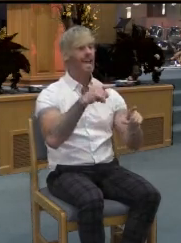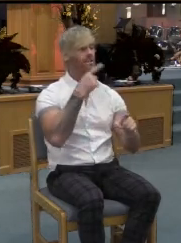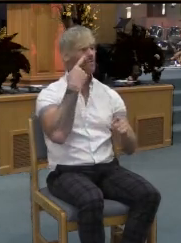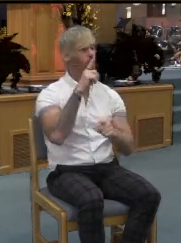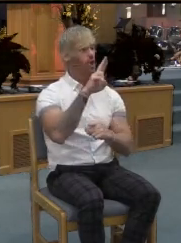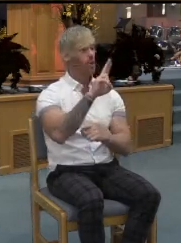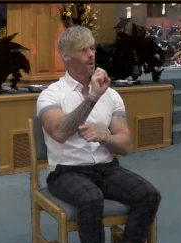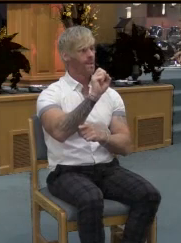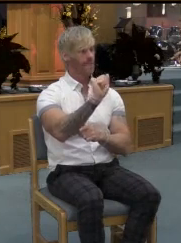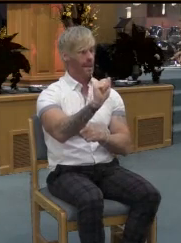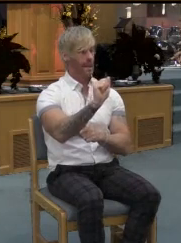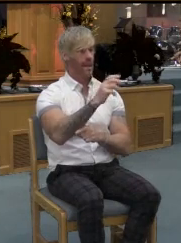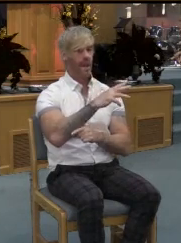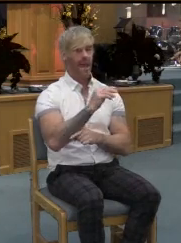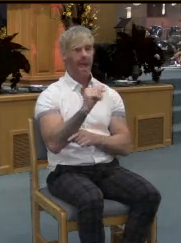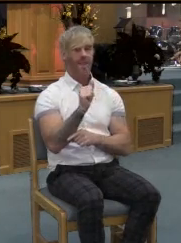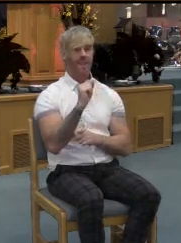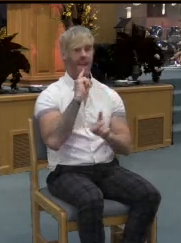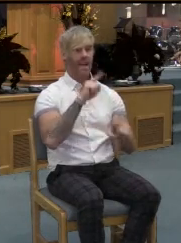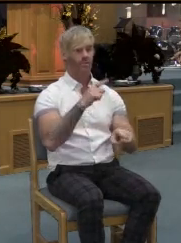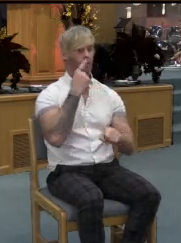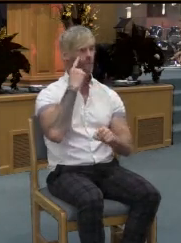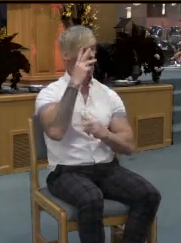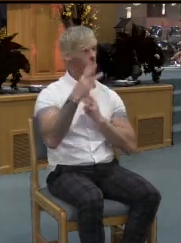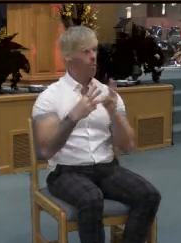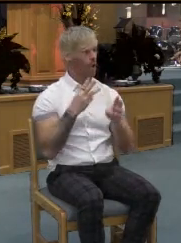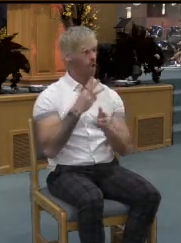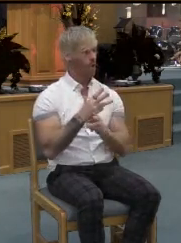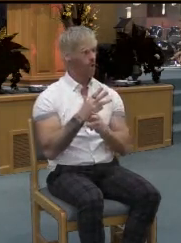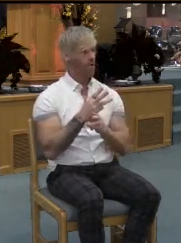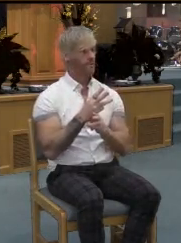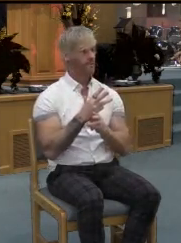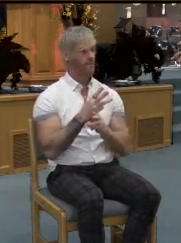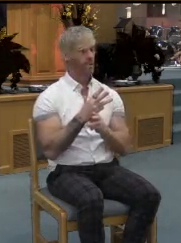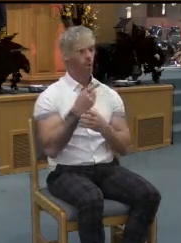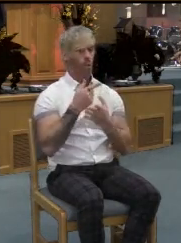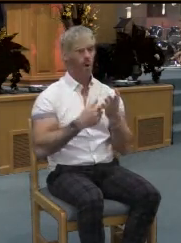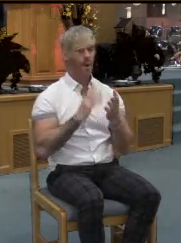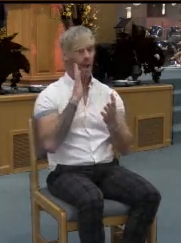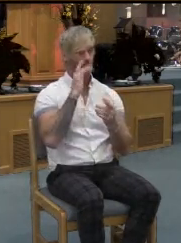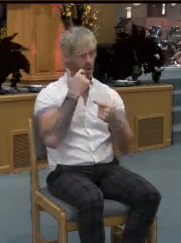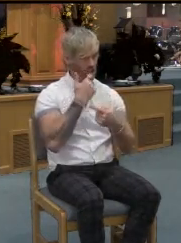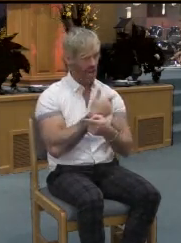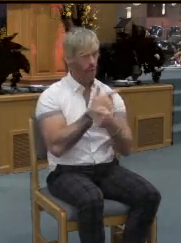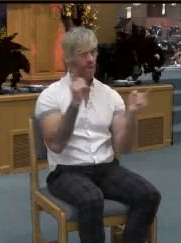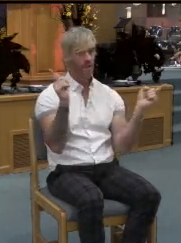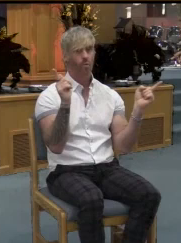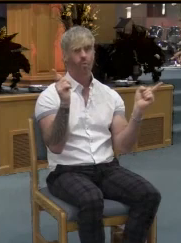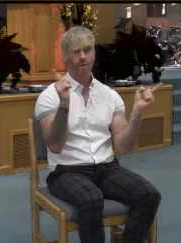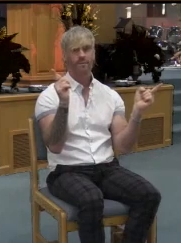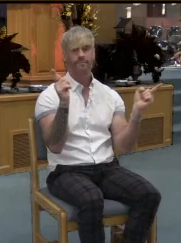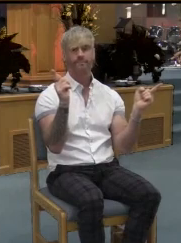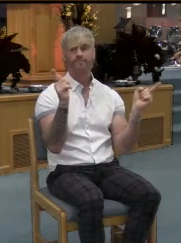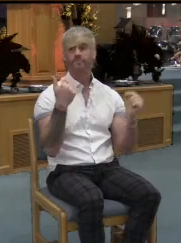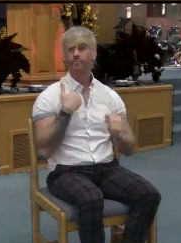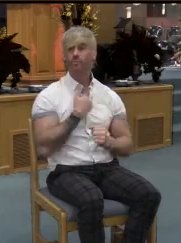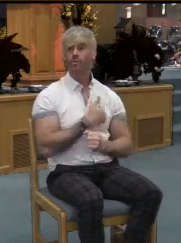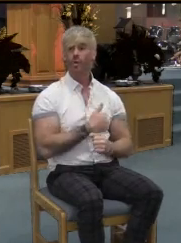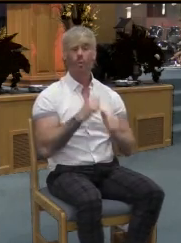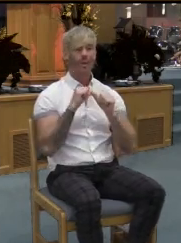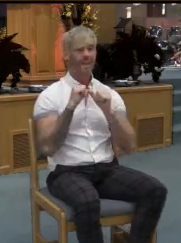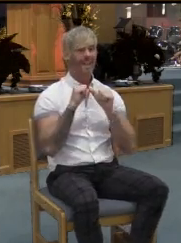the answer for the world, what I'm about to share with you. So we continued